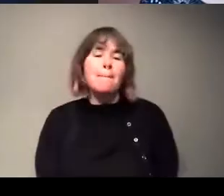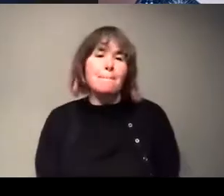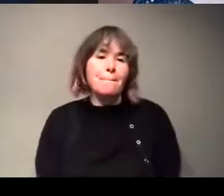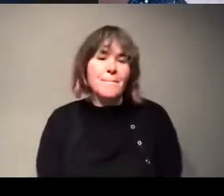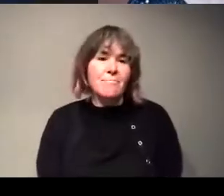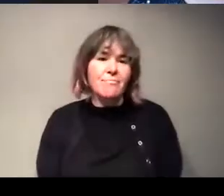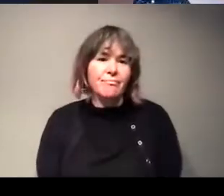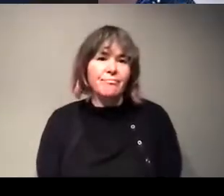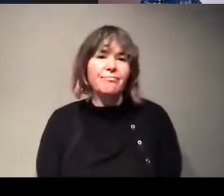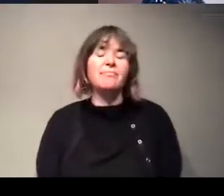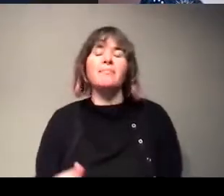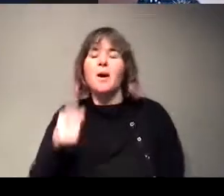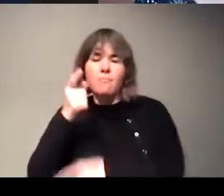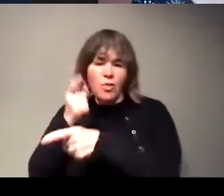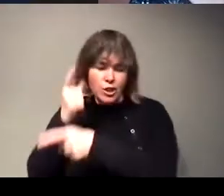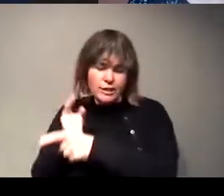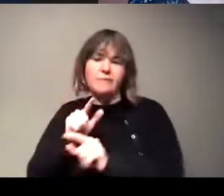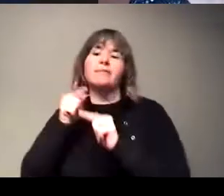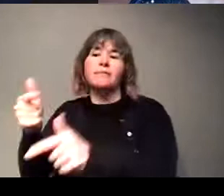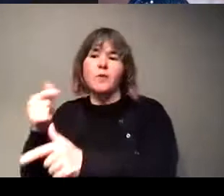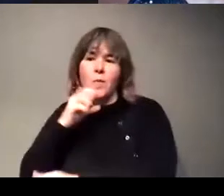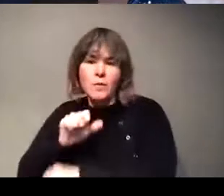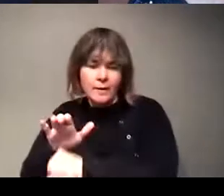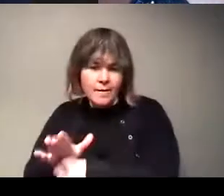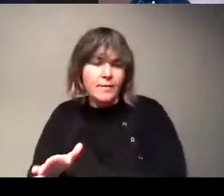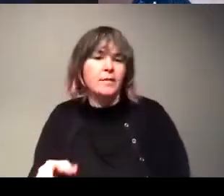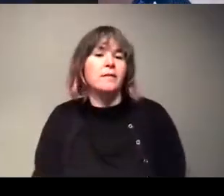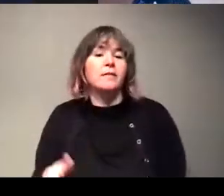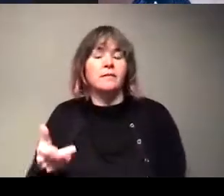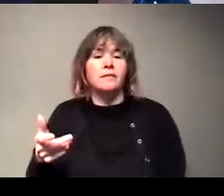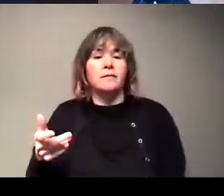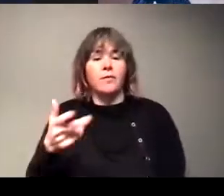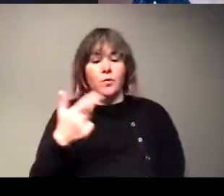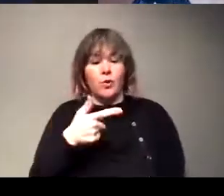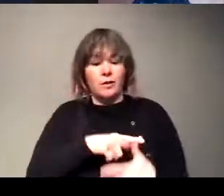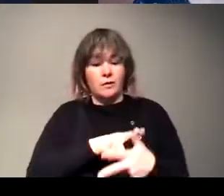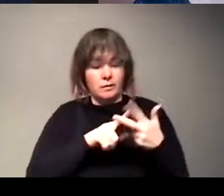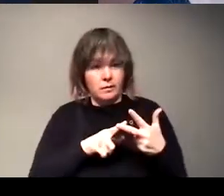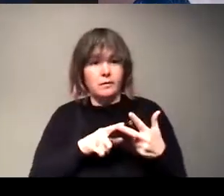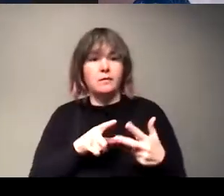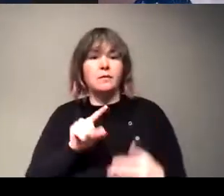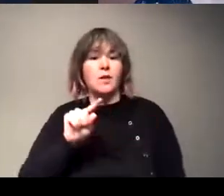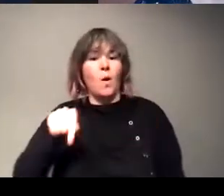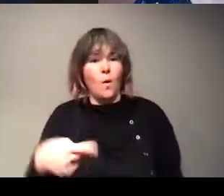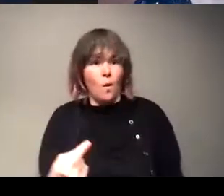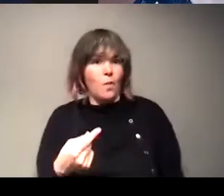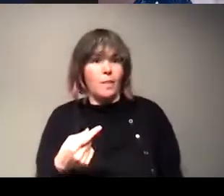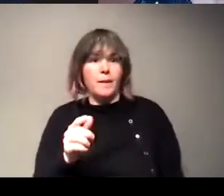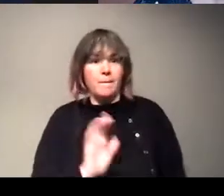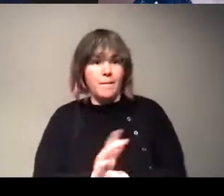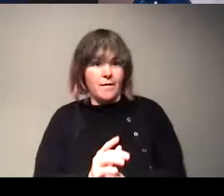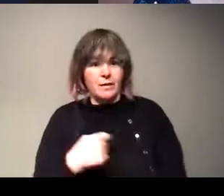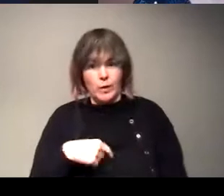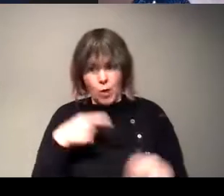And then once my siblings were old enough to watch it, the three Star Wars movies were like the only ones that all three of us could agree